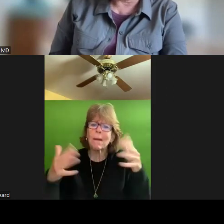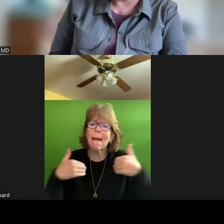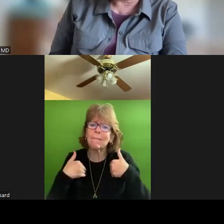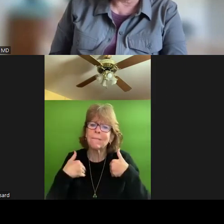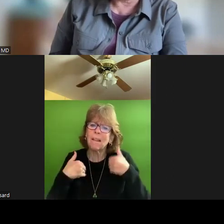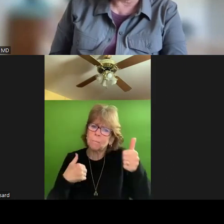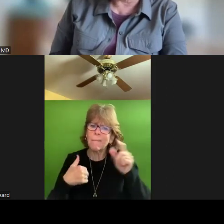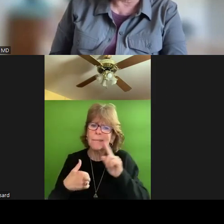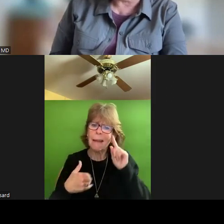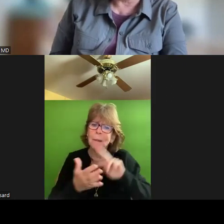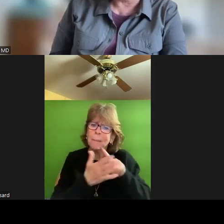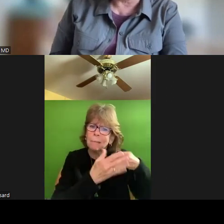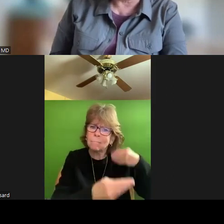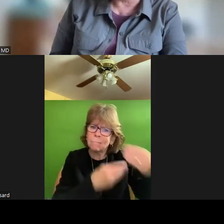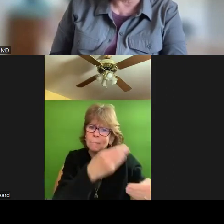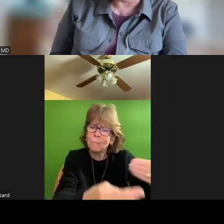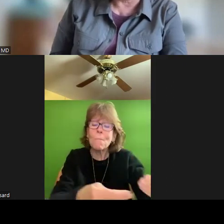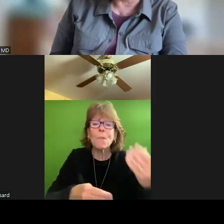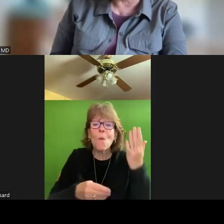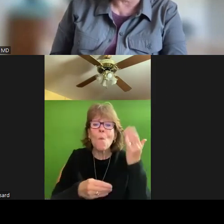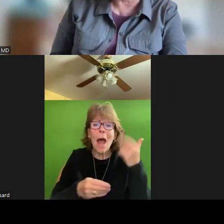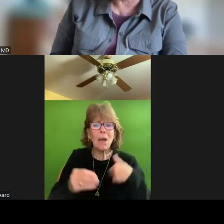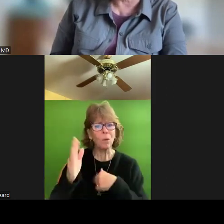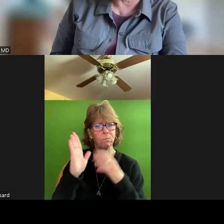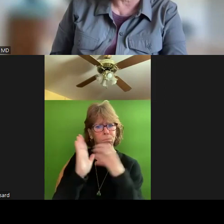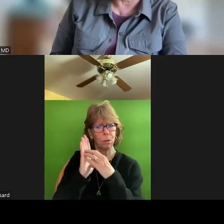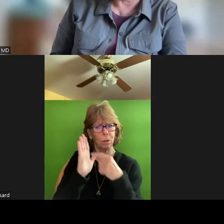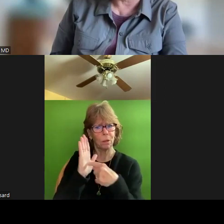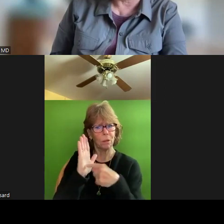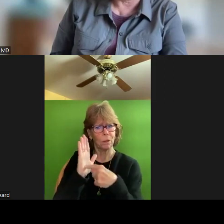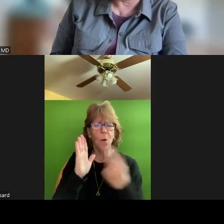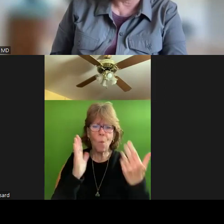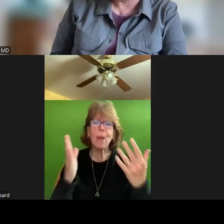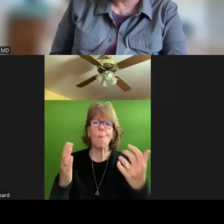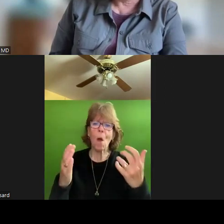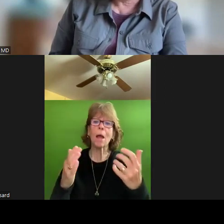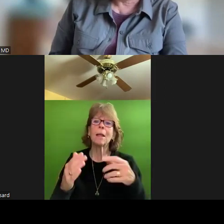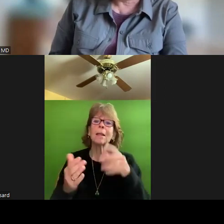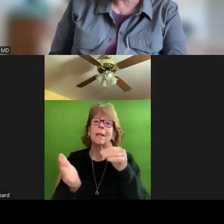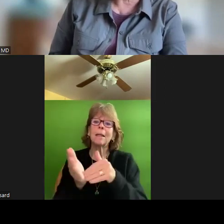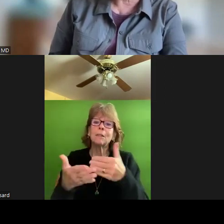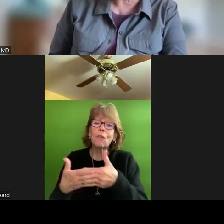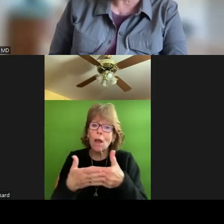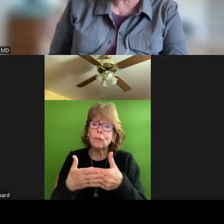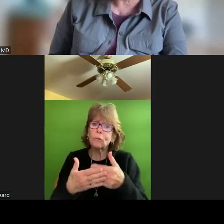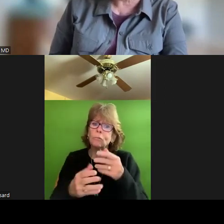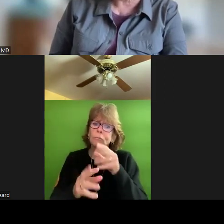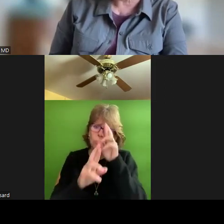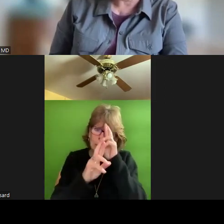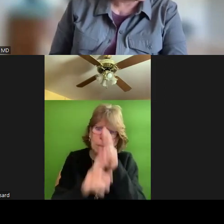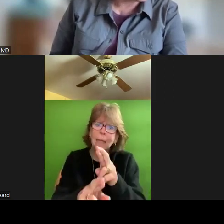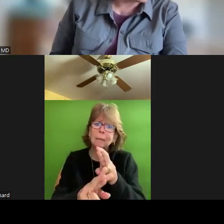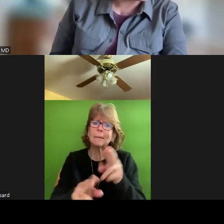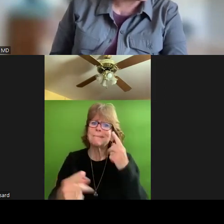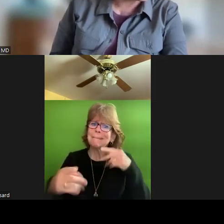Basically, that was included to set pediatricians up to respect deaf perspectives, because often they'll just